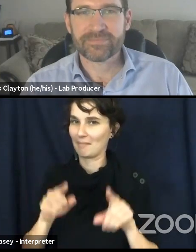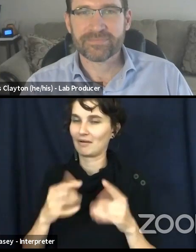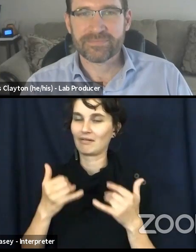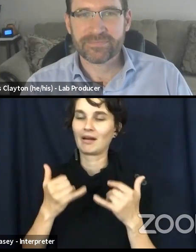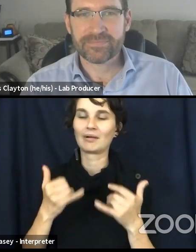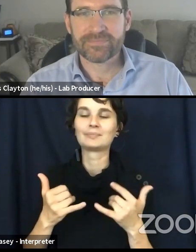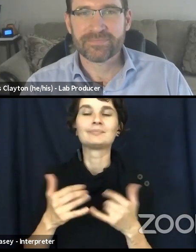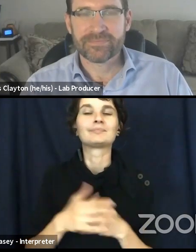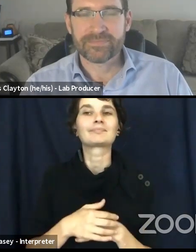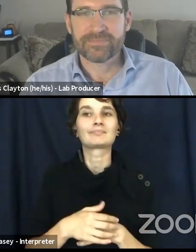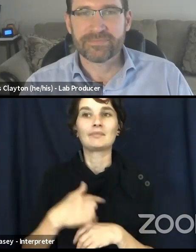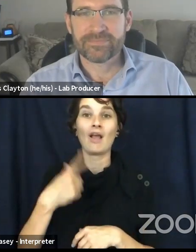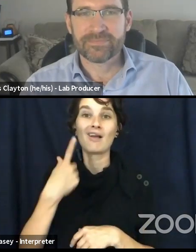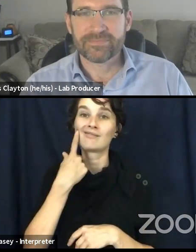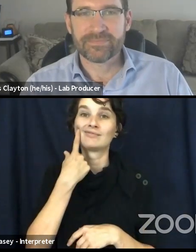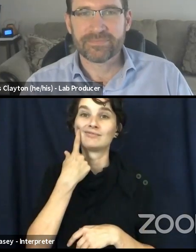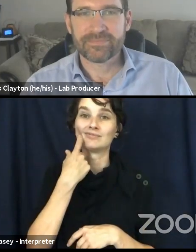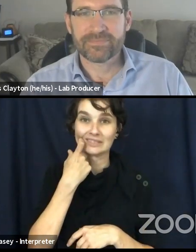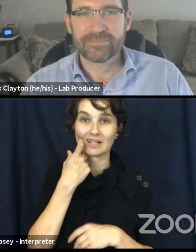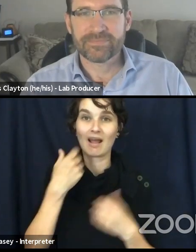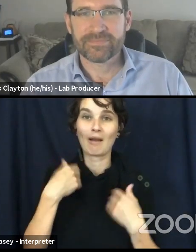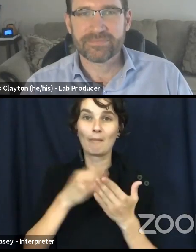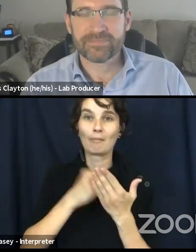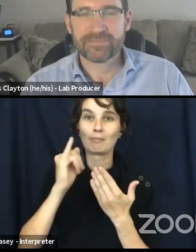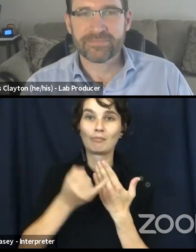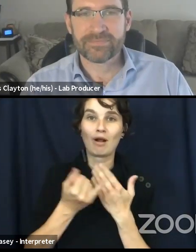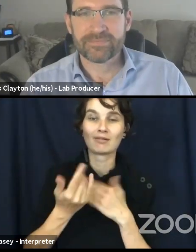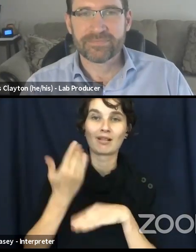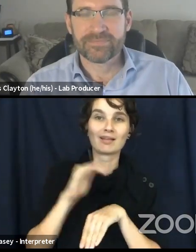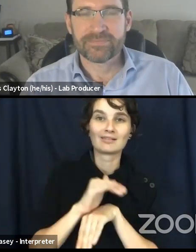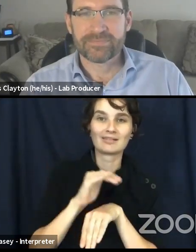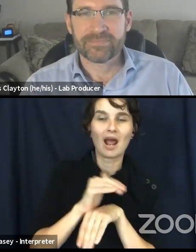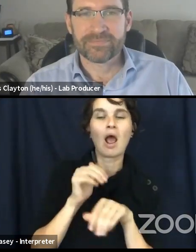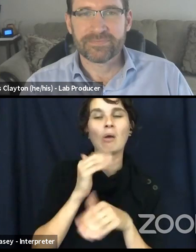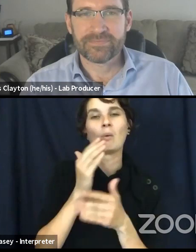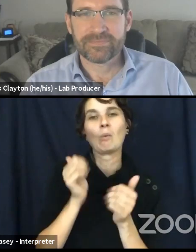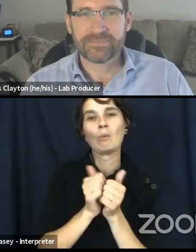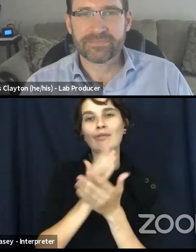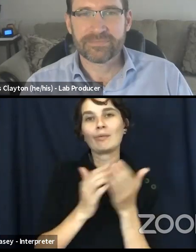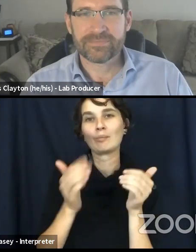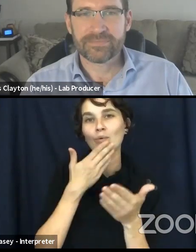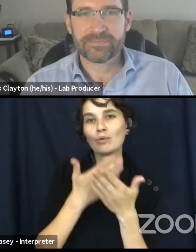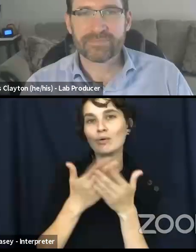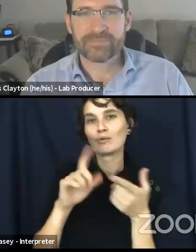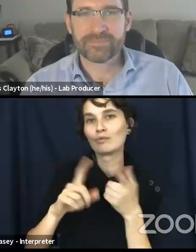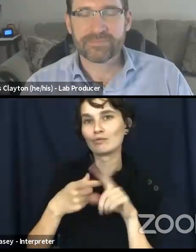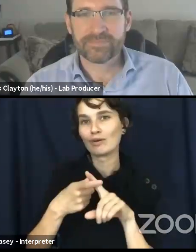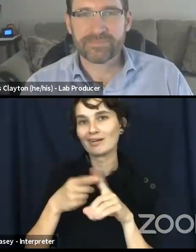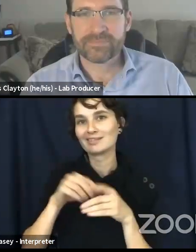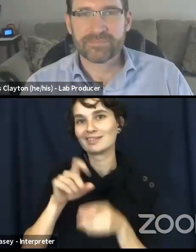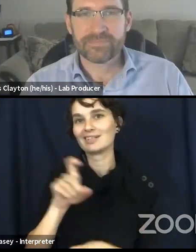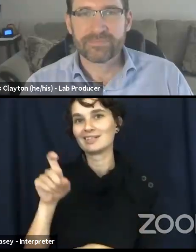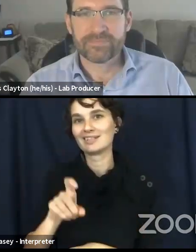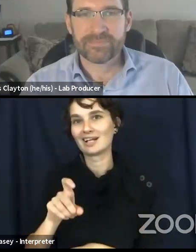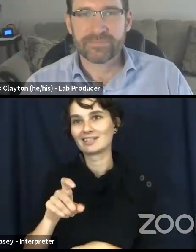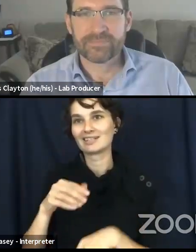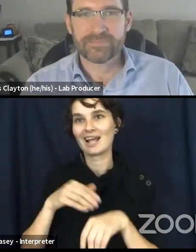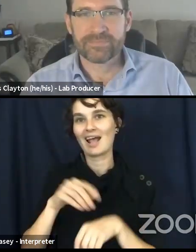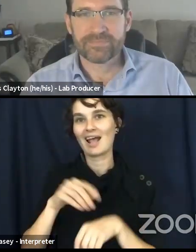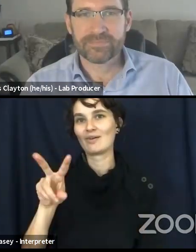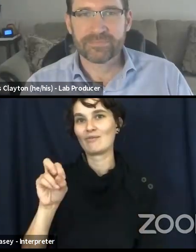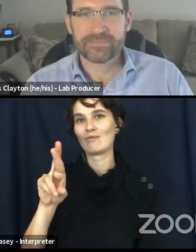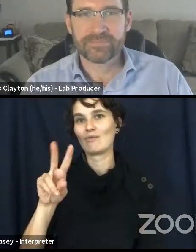And I just did a project last night with a few good friends in Texas at the Vortex Theater. Obviously it